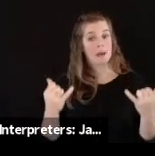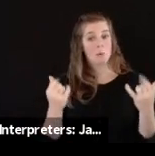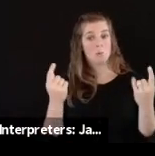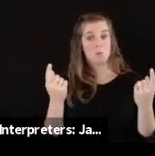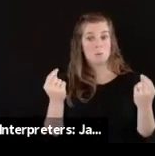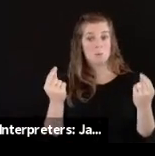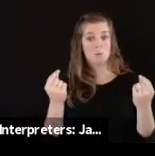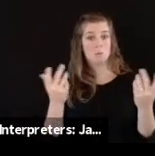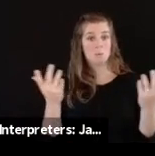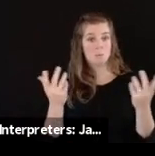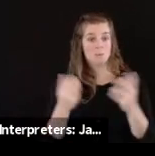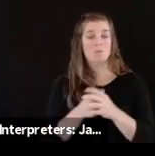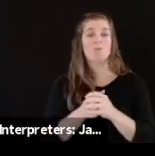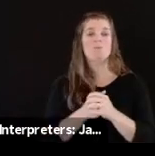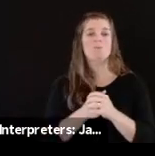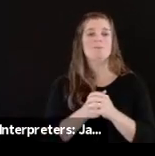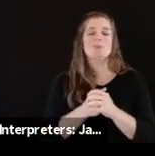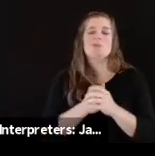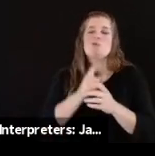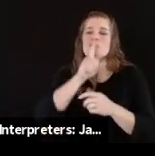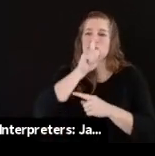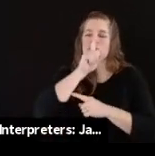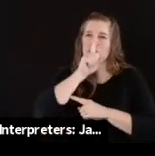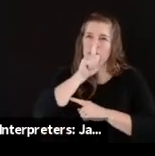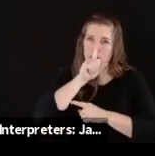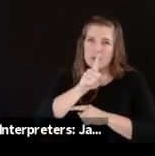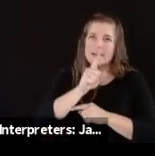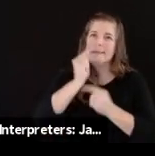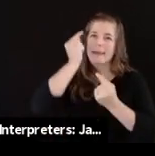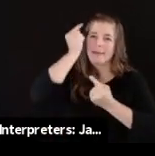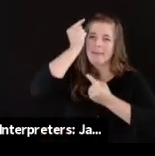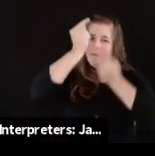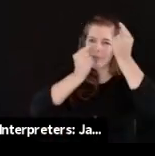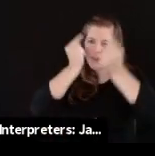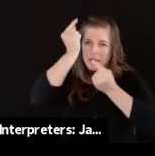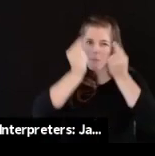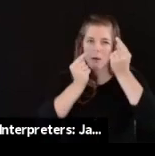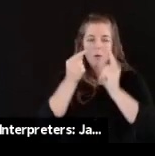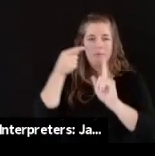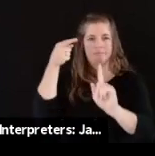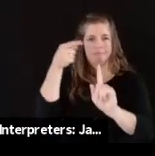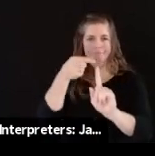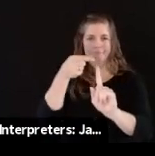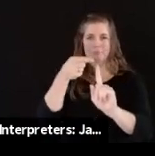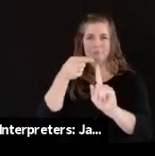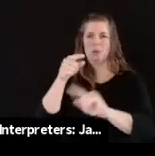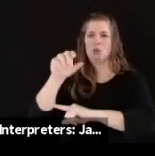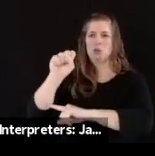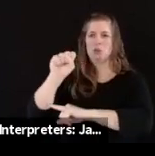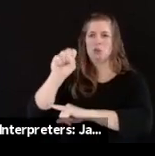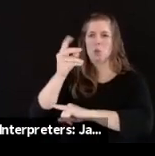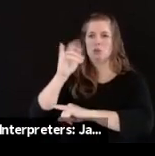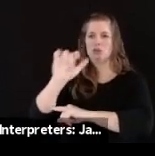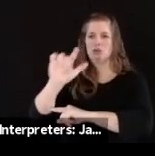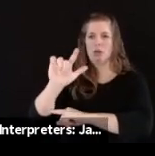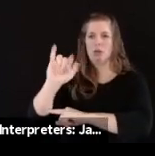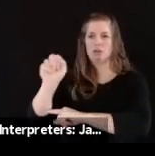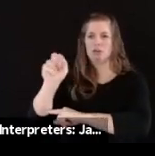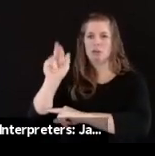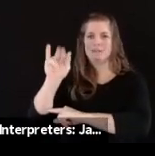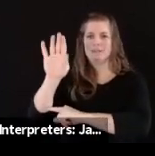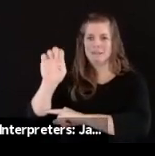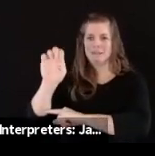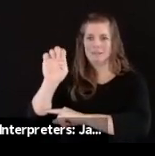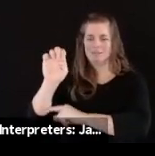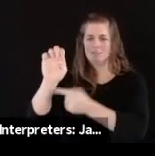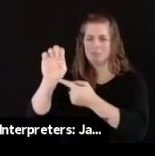to consider and really think about this question of, you know, social justice. Is it our role? Does it have a place in our